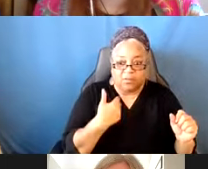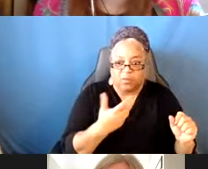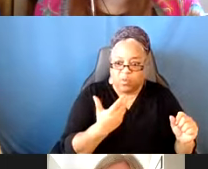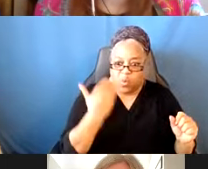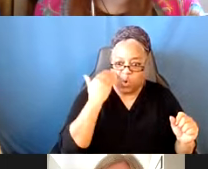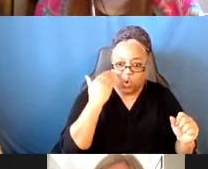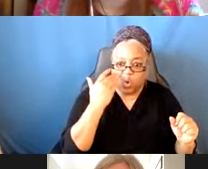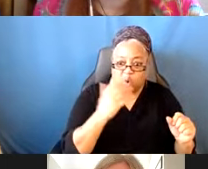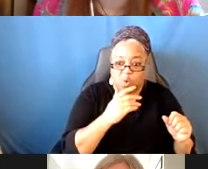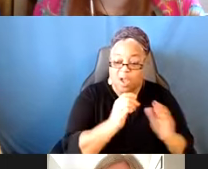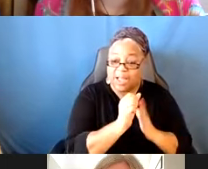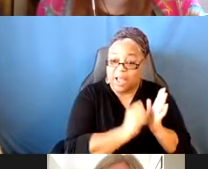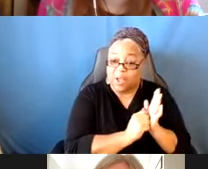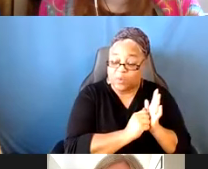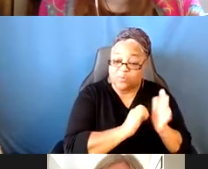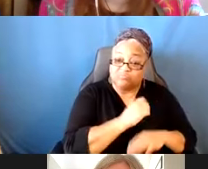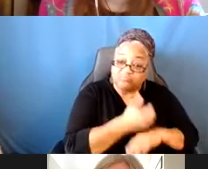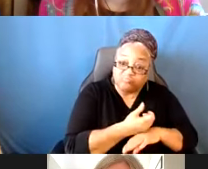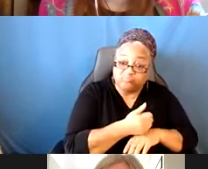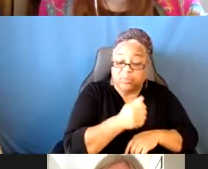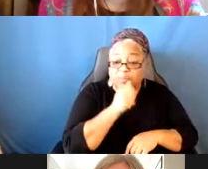down in private? Absolutely.